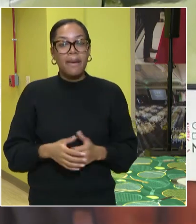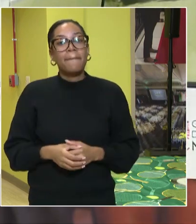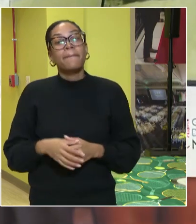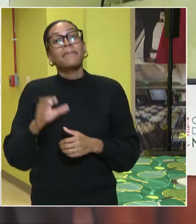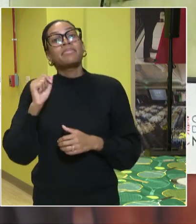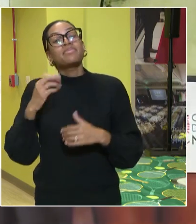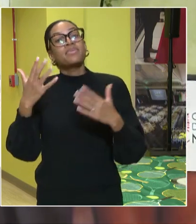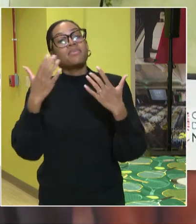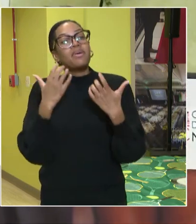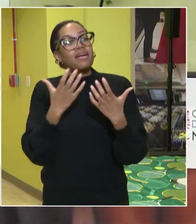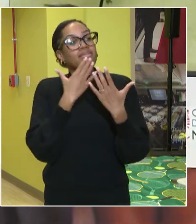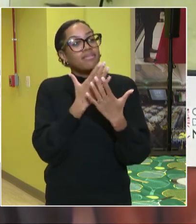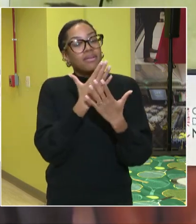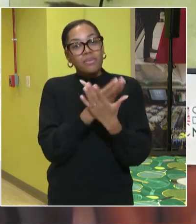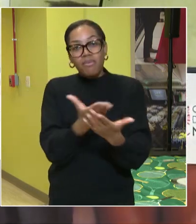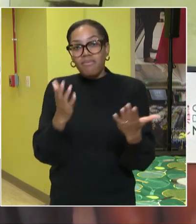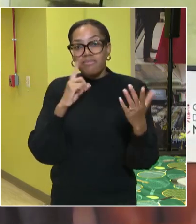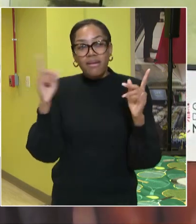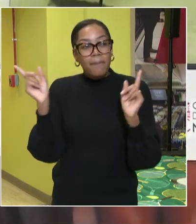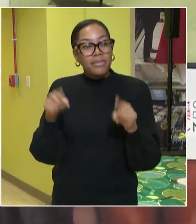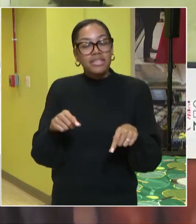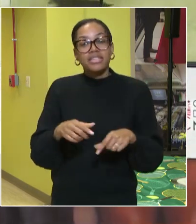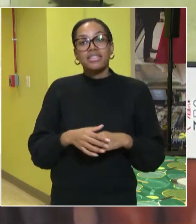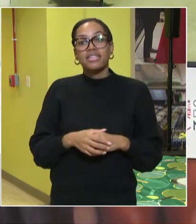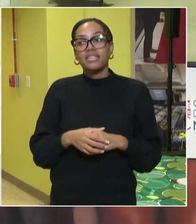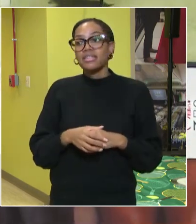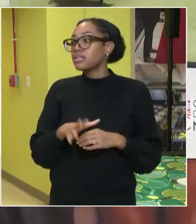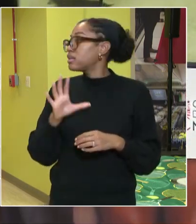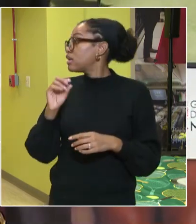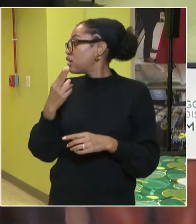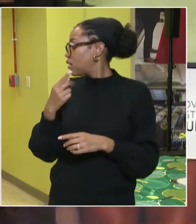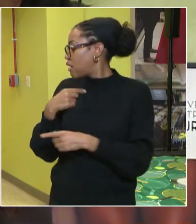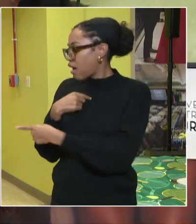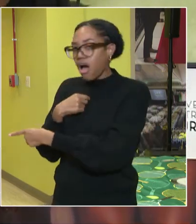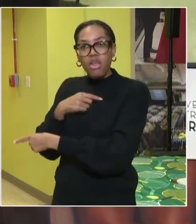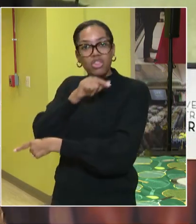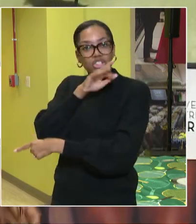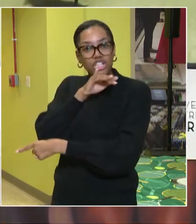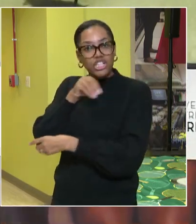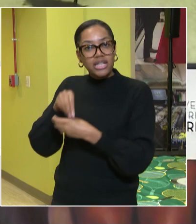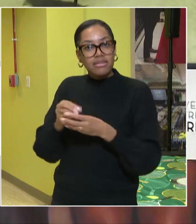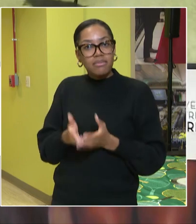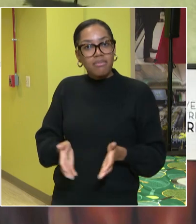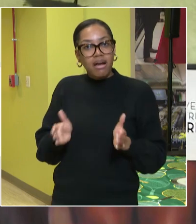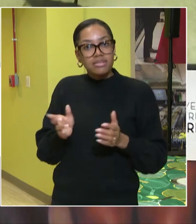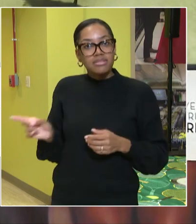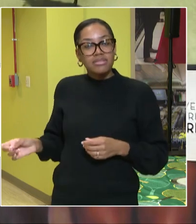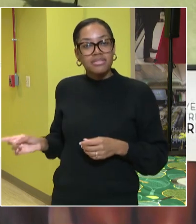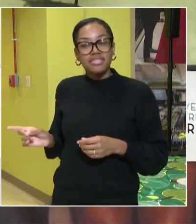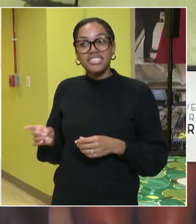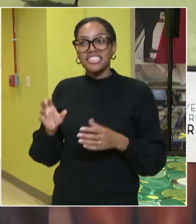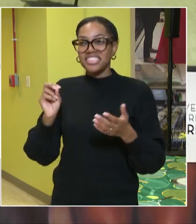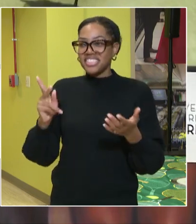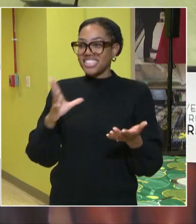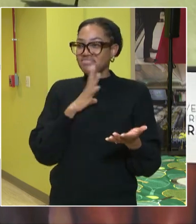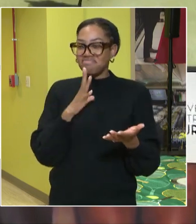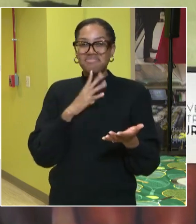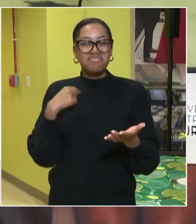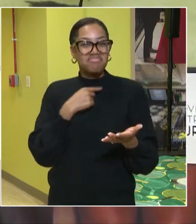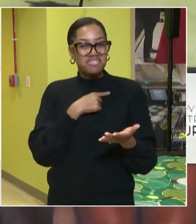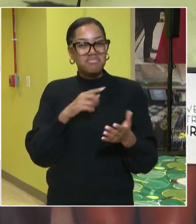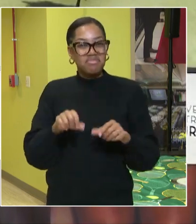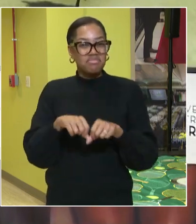want to thank everybody for coming. Oh, they have dirt in these pots. Okay. So we're about to